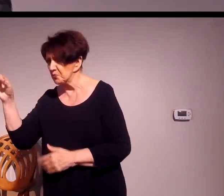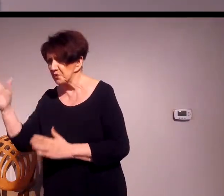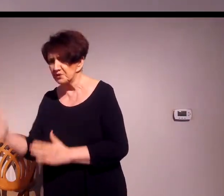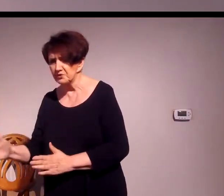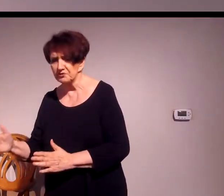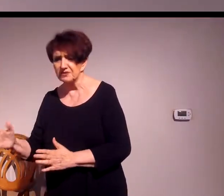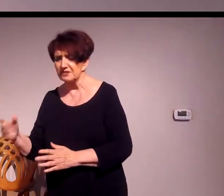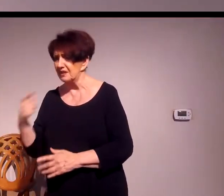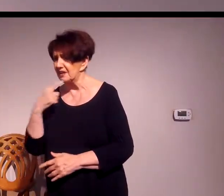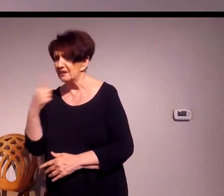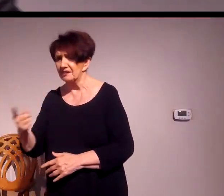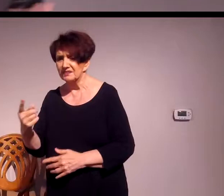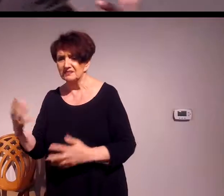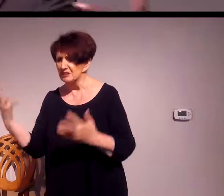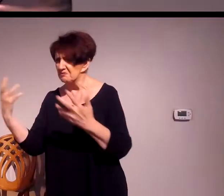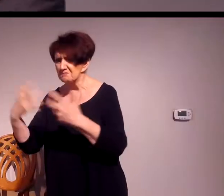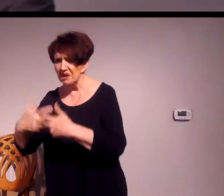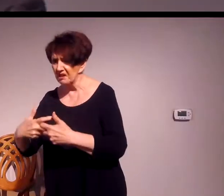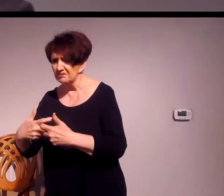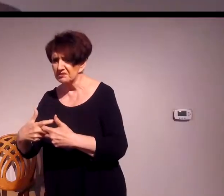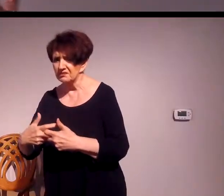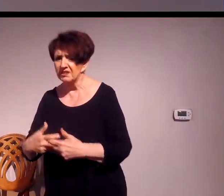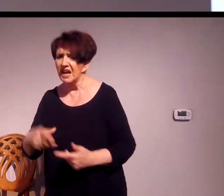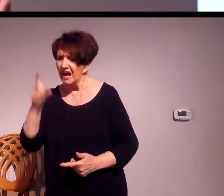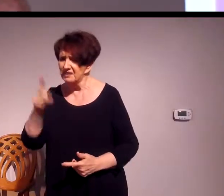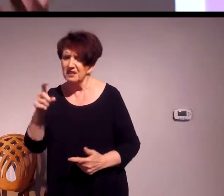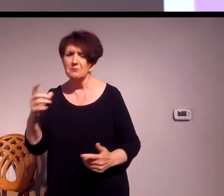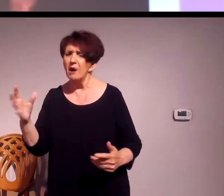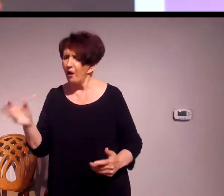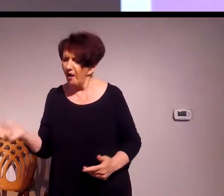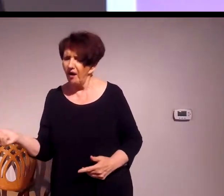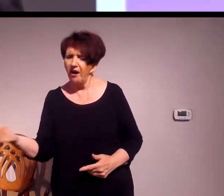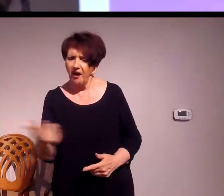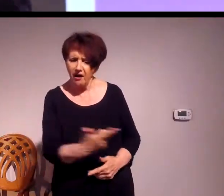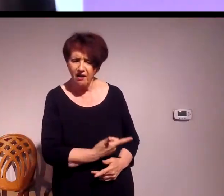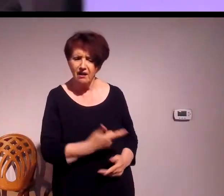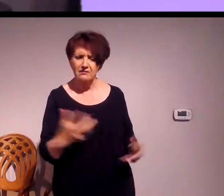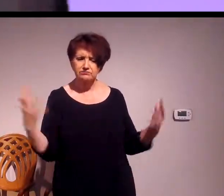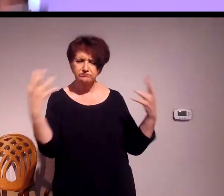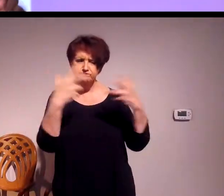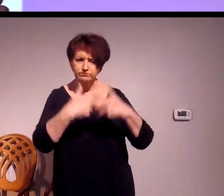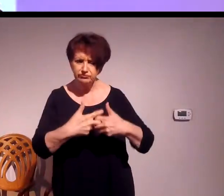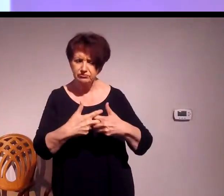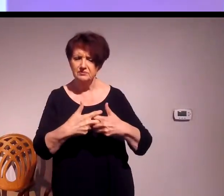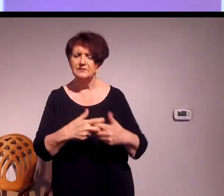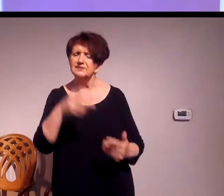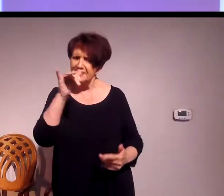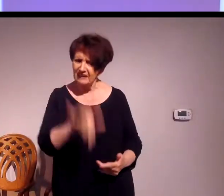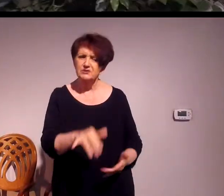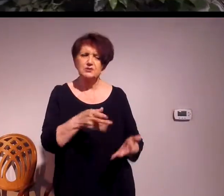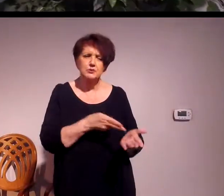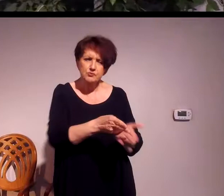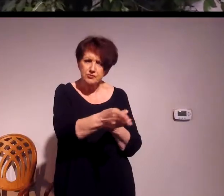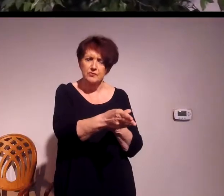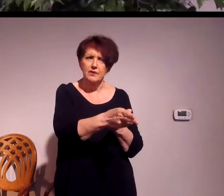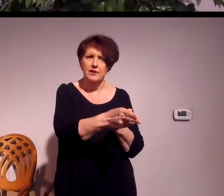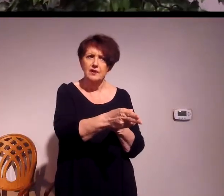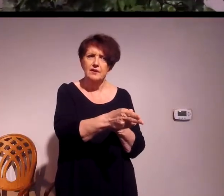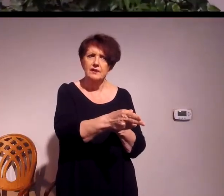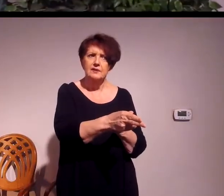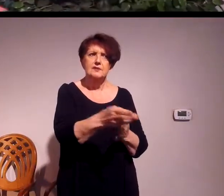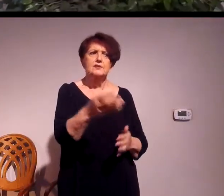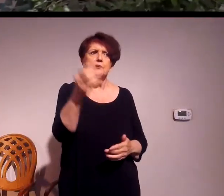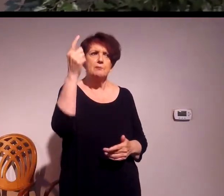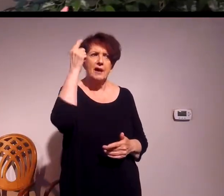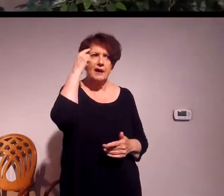to combine. And when I see all that stuff come together and combine, for me, that's like a truth, okay? So like